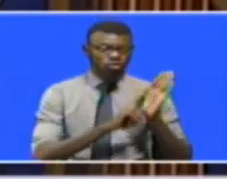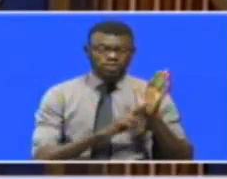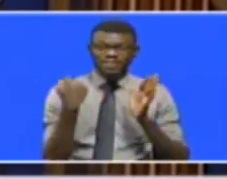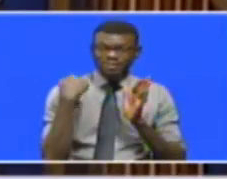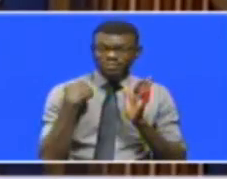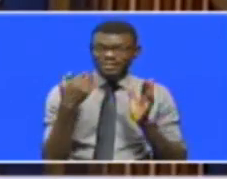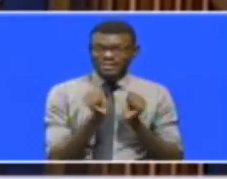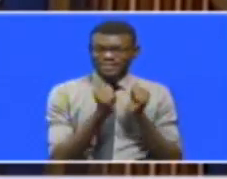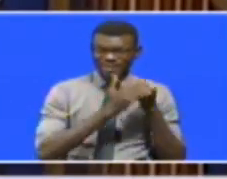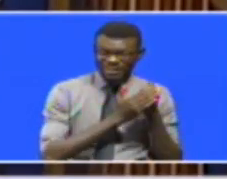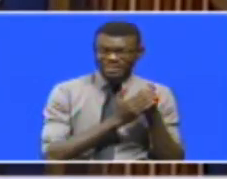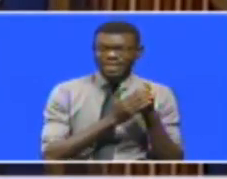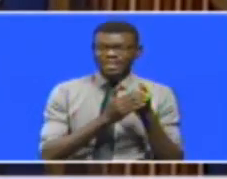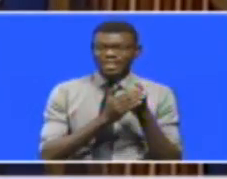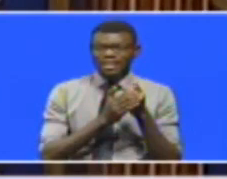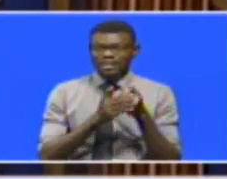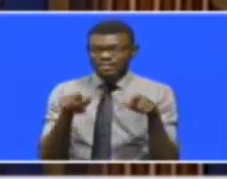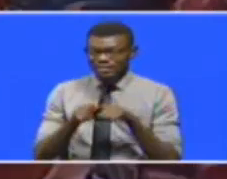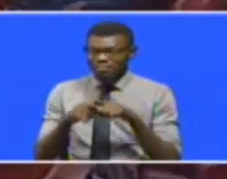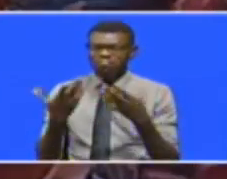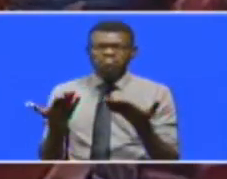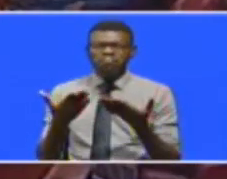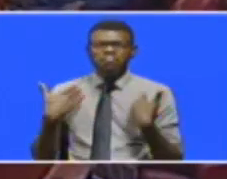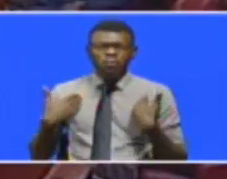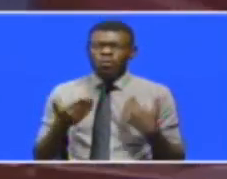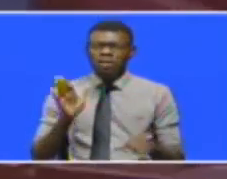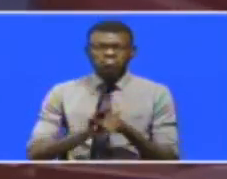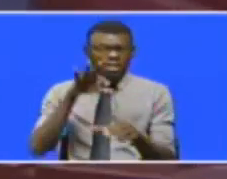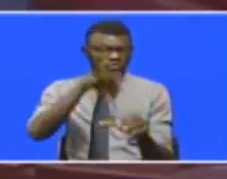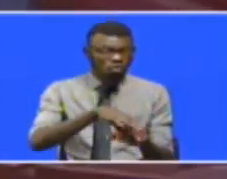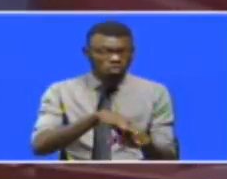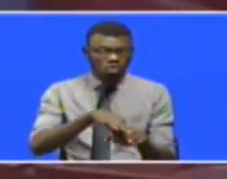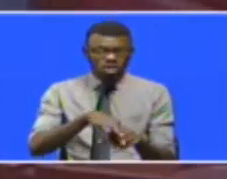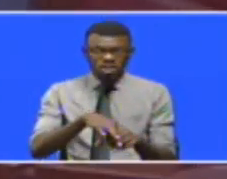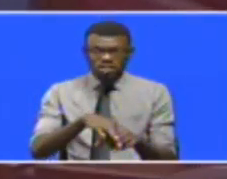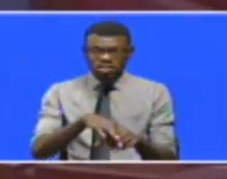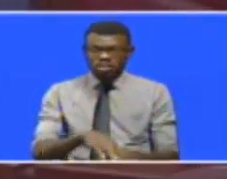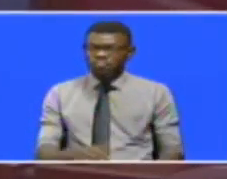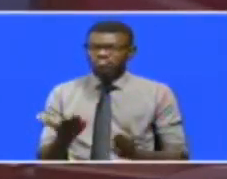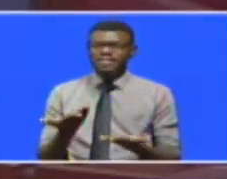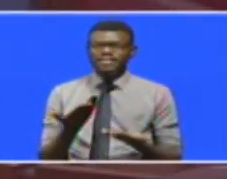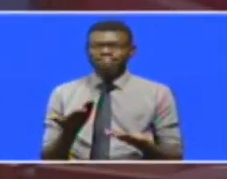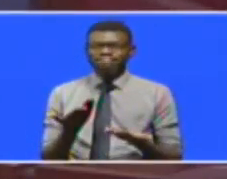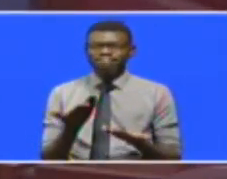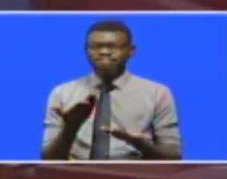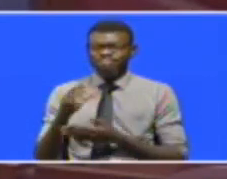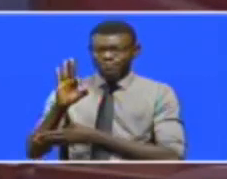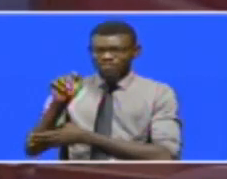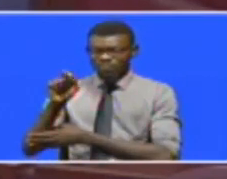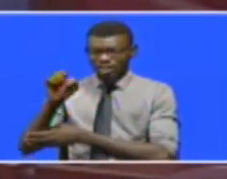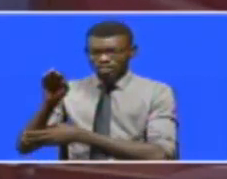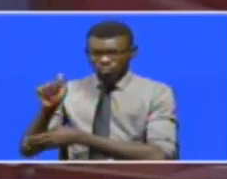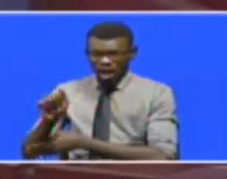19.5, there having been a majority of votes. For avoidance of doubt, Senator Aden Dulo Fatuma